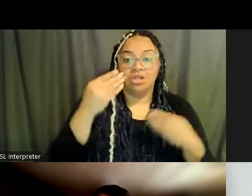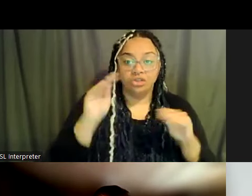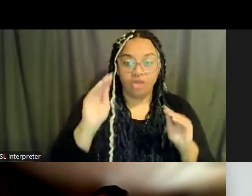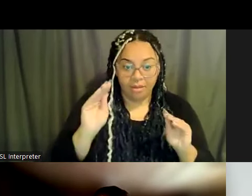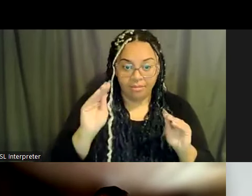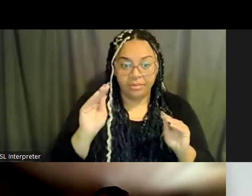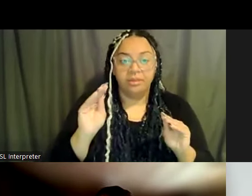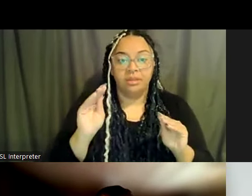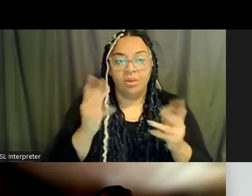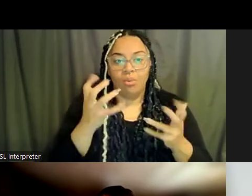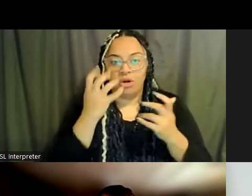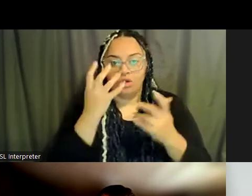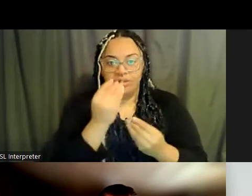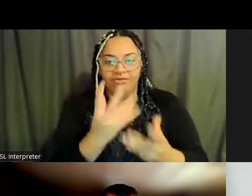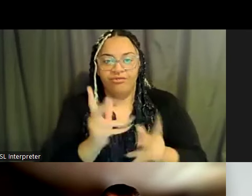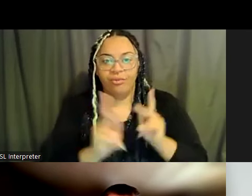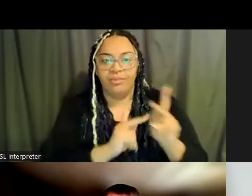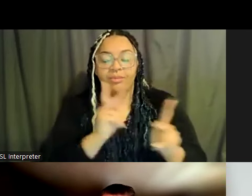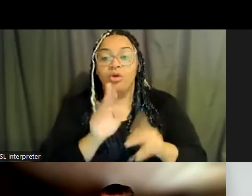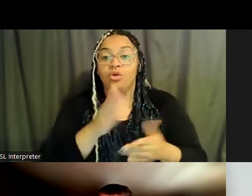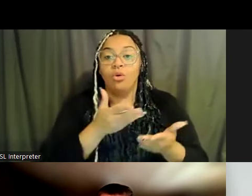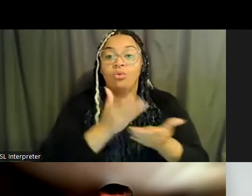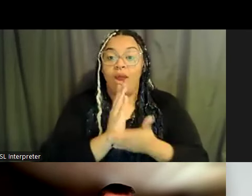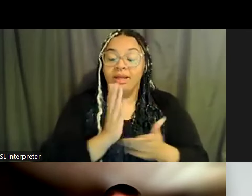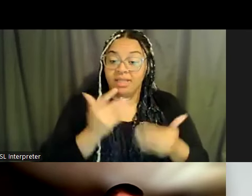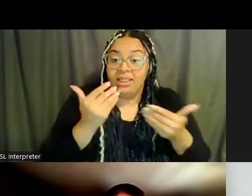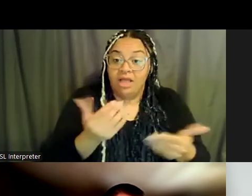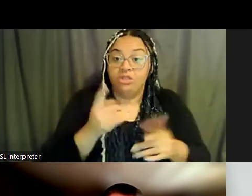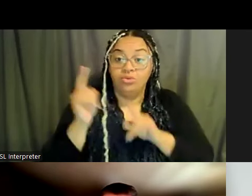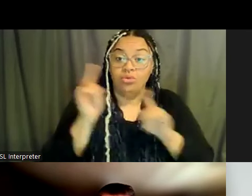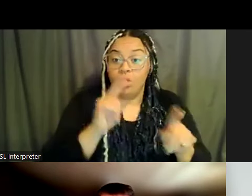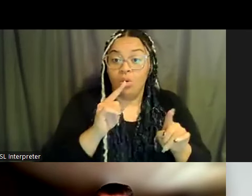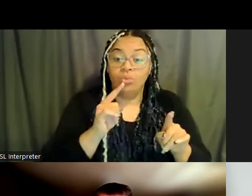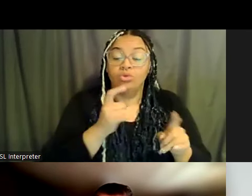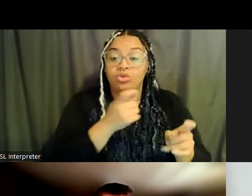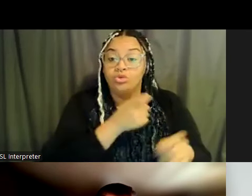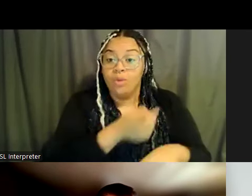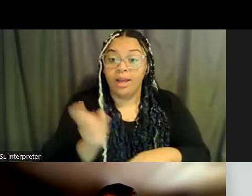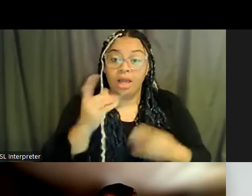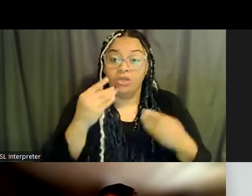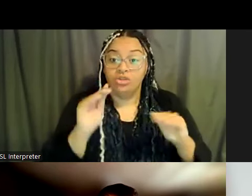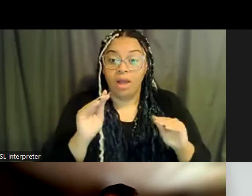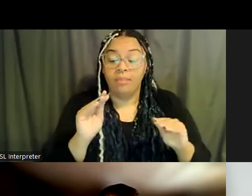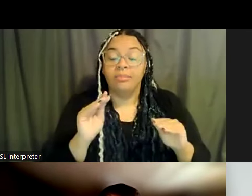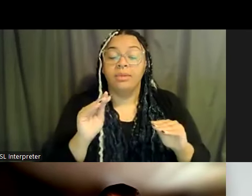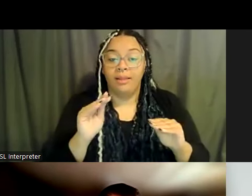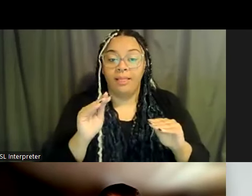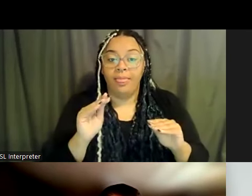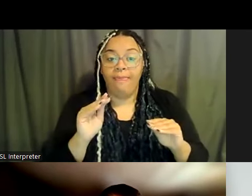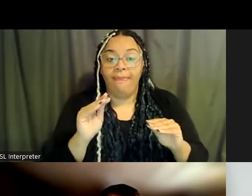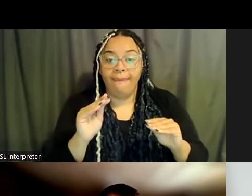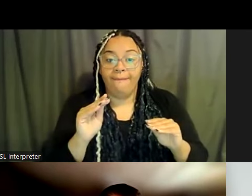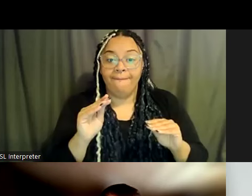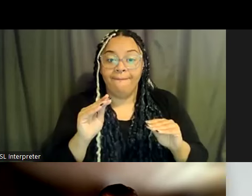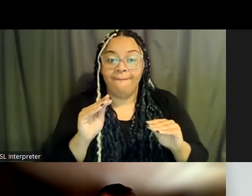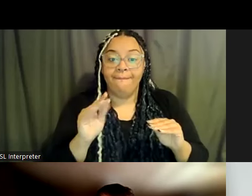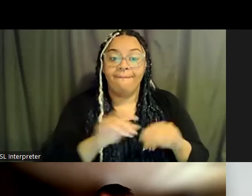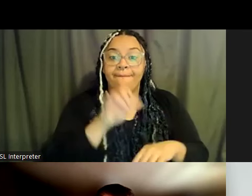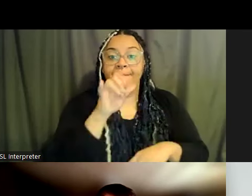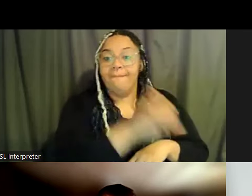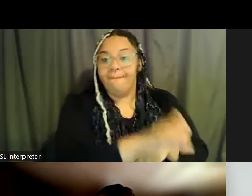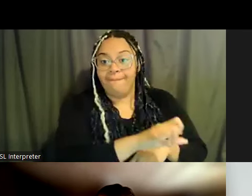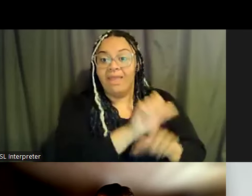that their rights allowed them to go to a gun shop and store that that firearm at a gun shop or a